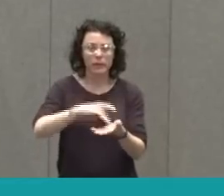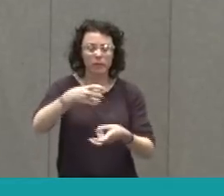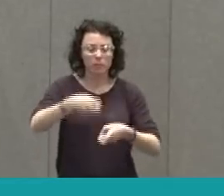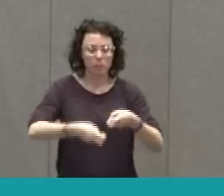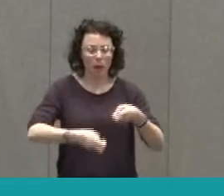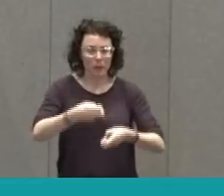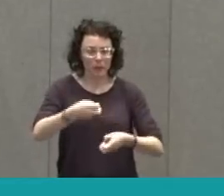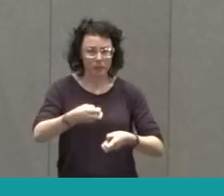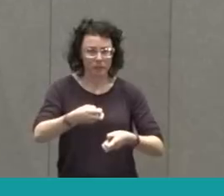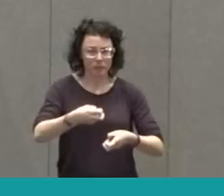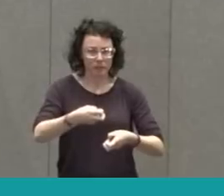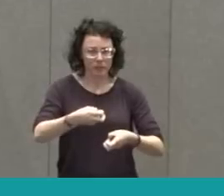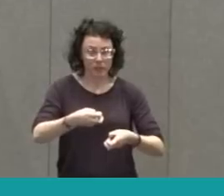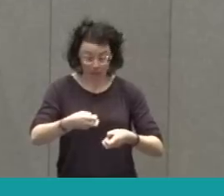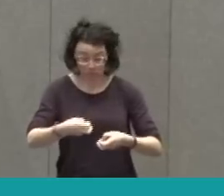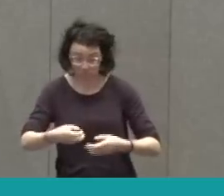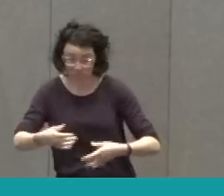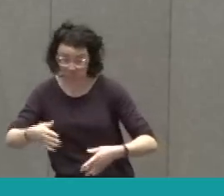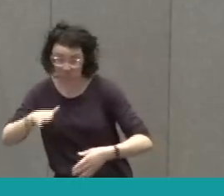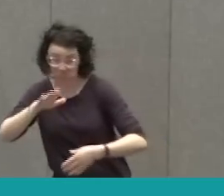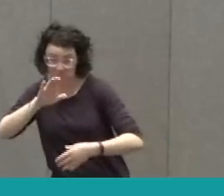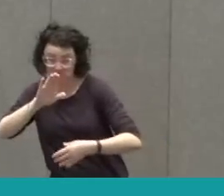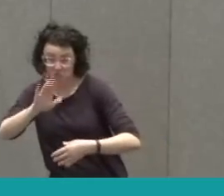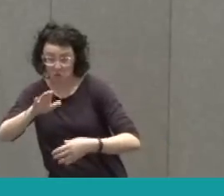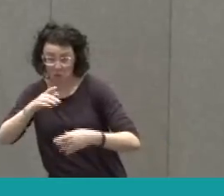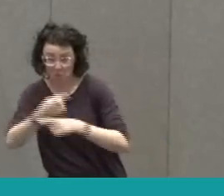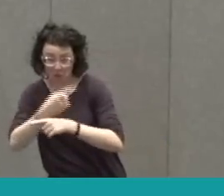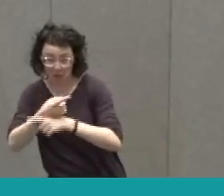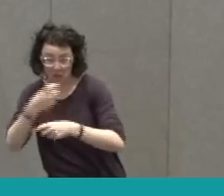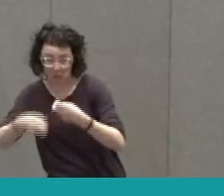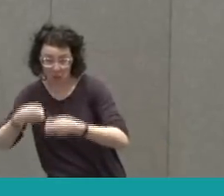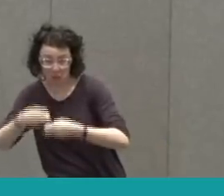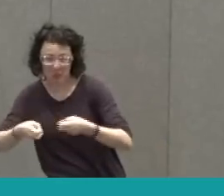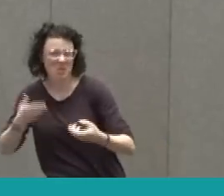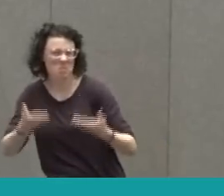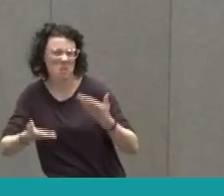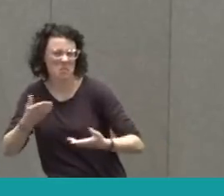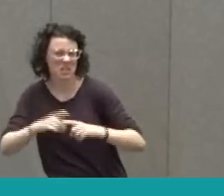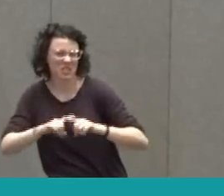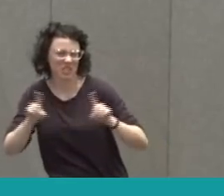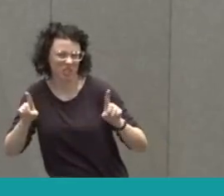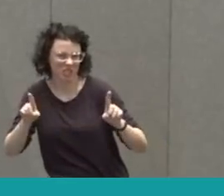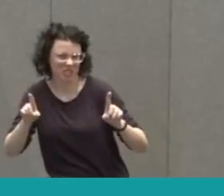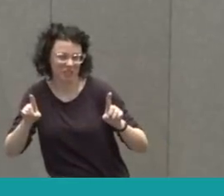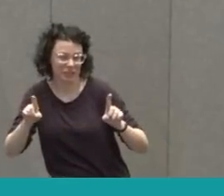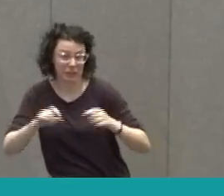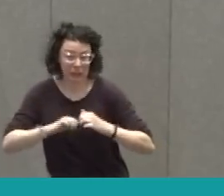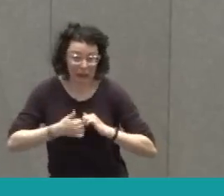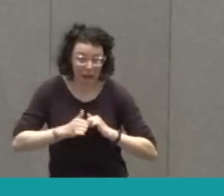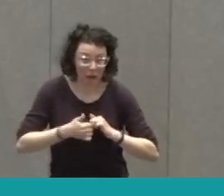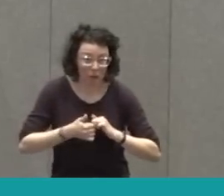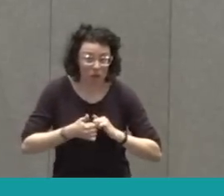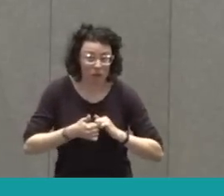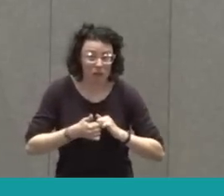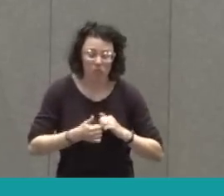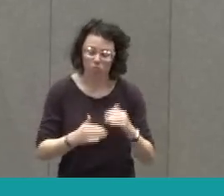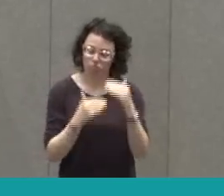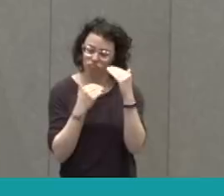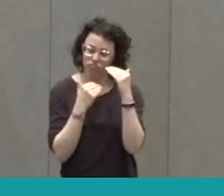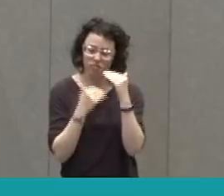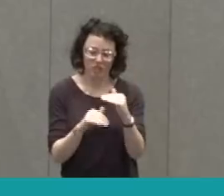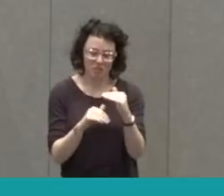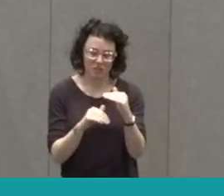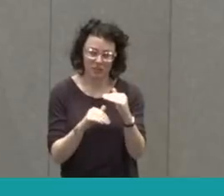to. What we have to do is we are only allowed to use the digits 1 through 9. And we